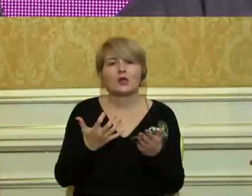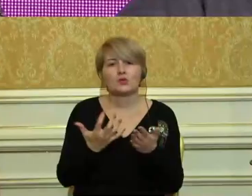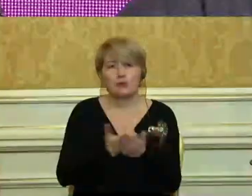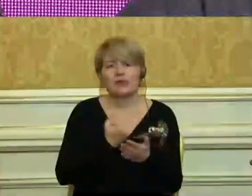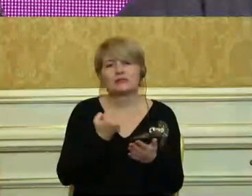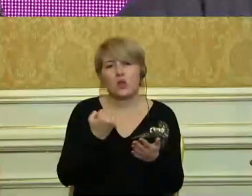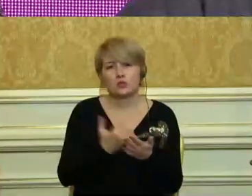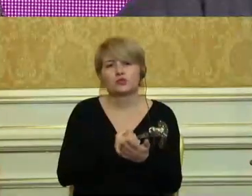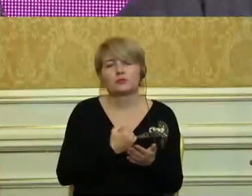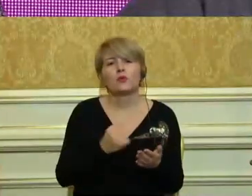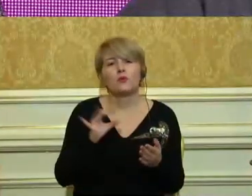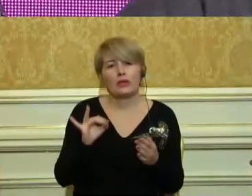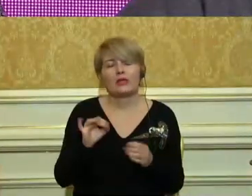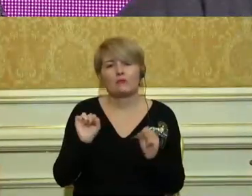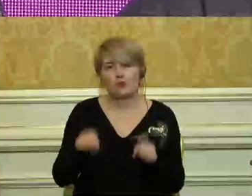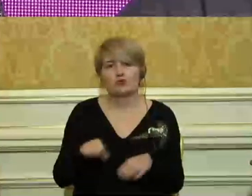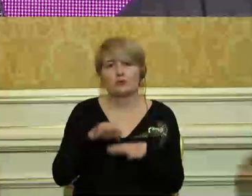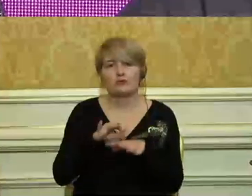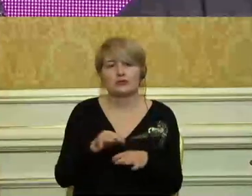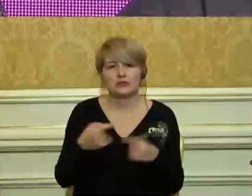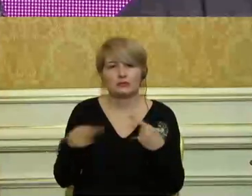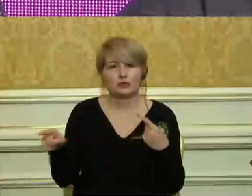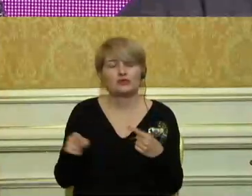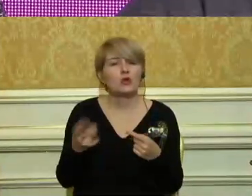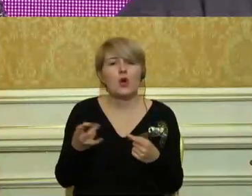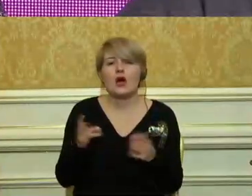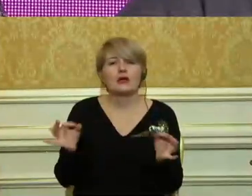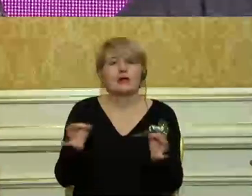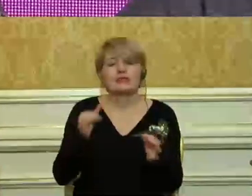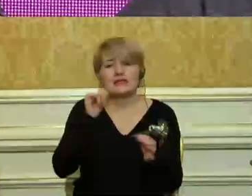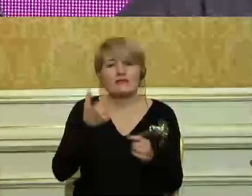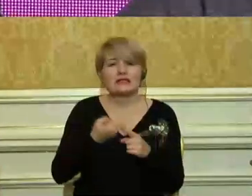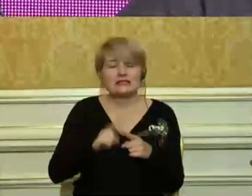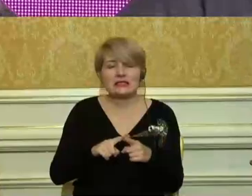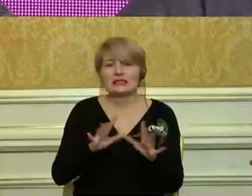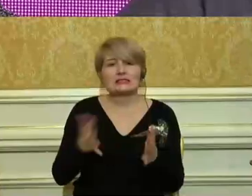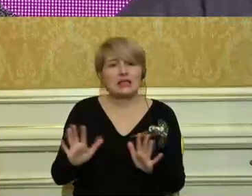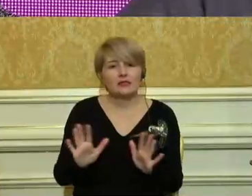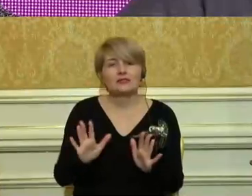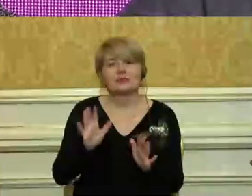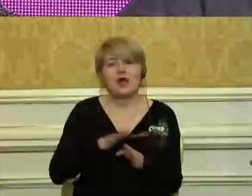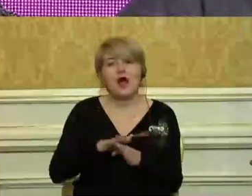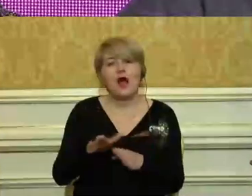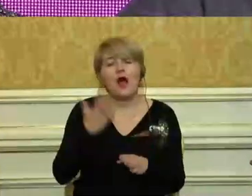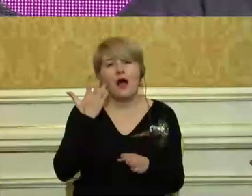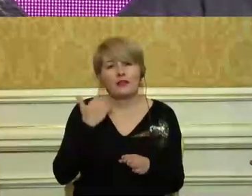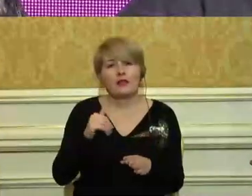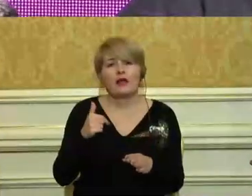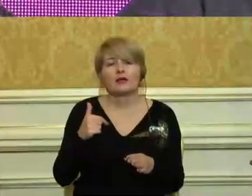happen tomorrow. I don't know if I will have opportunity to see different Russia in my life.